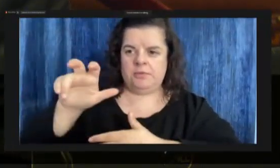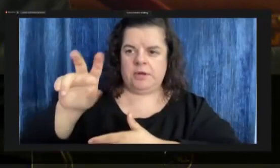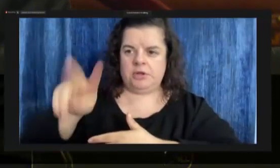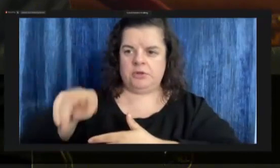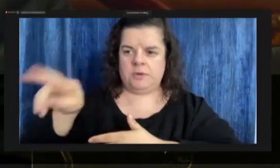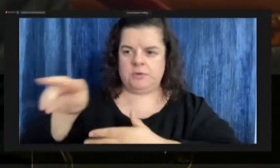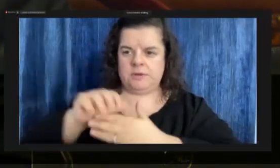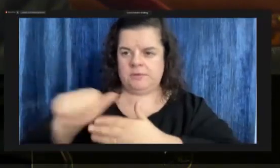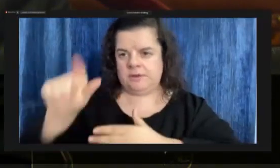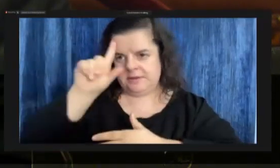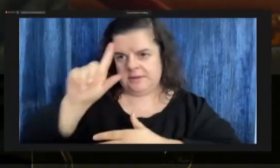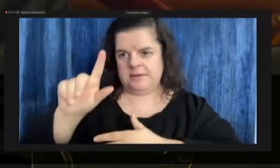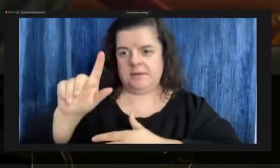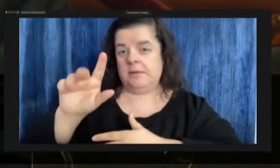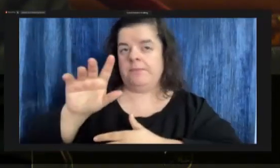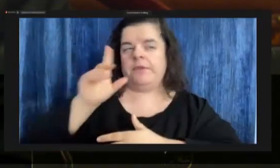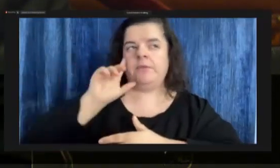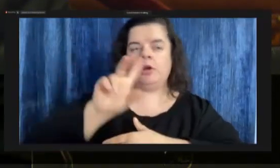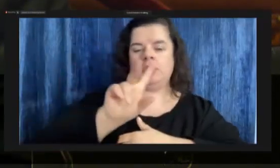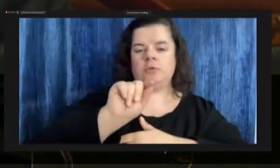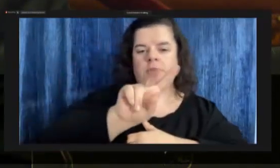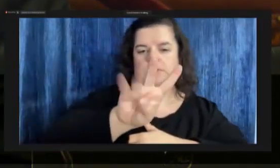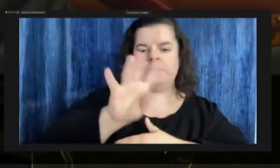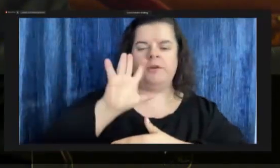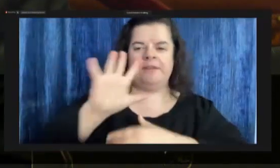$7,322 in 2024, with a five-year impact of